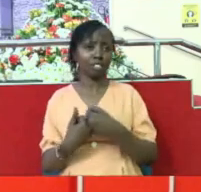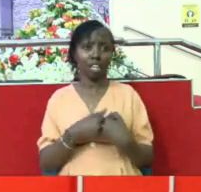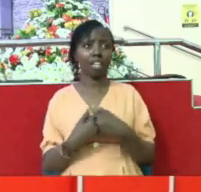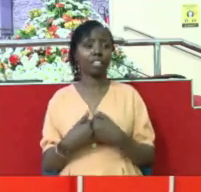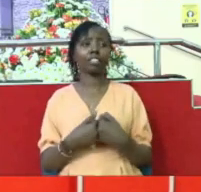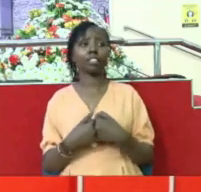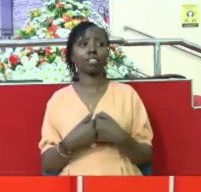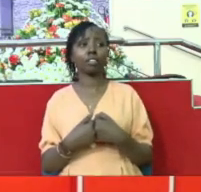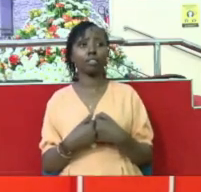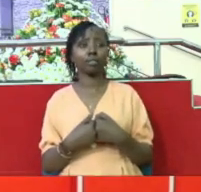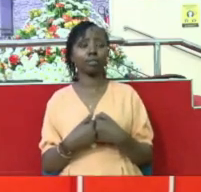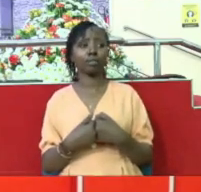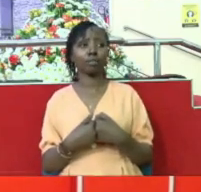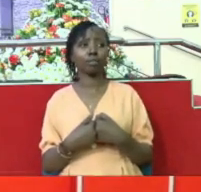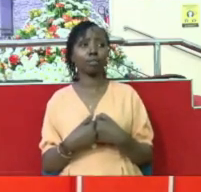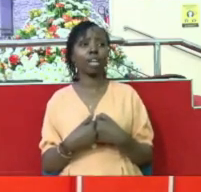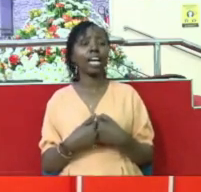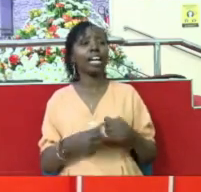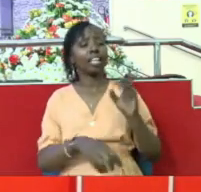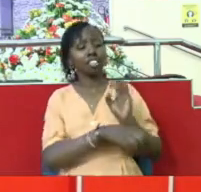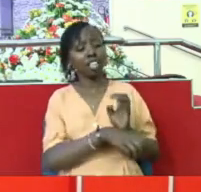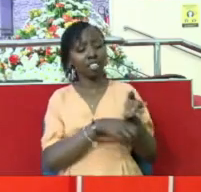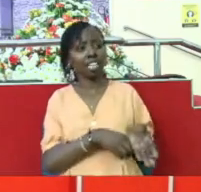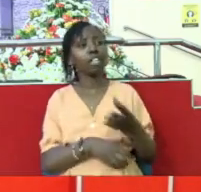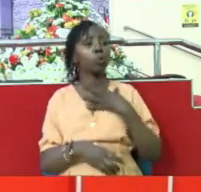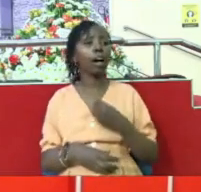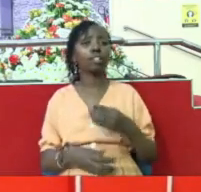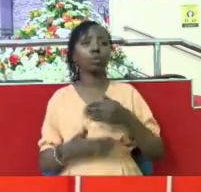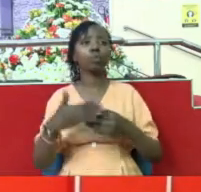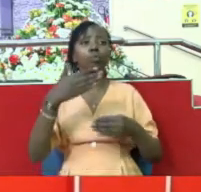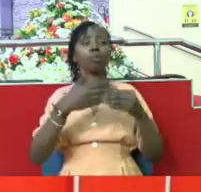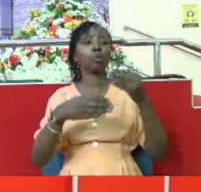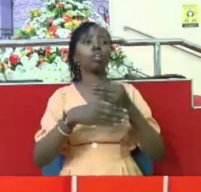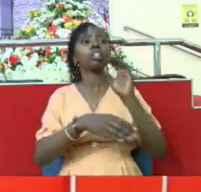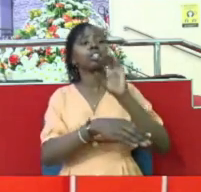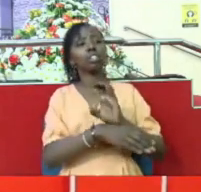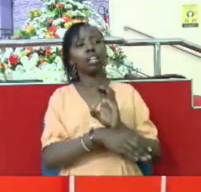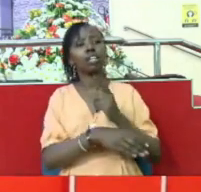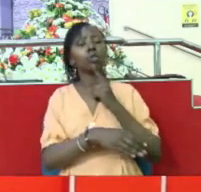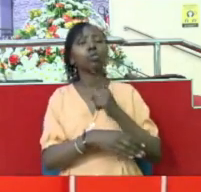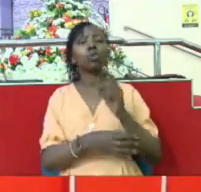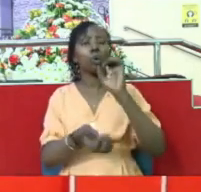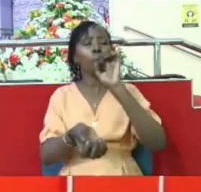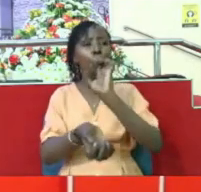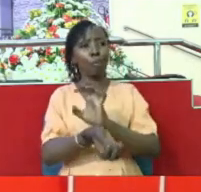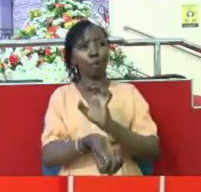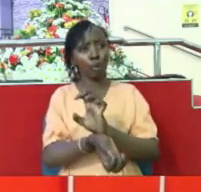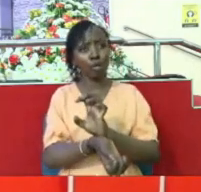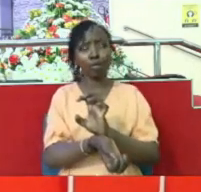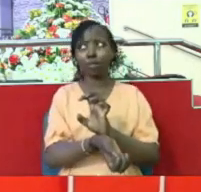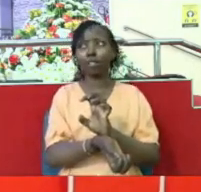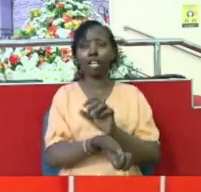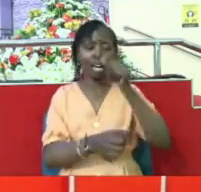what they want to do is to build their own church. So Paul is